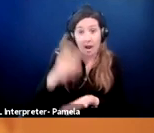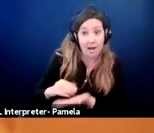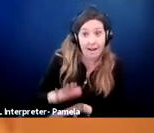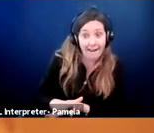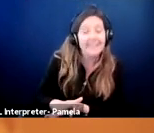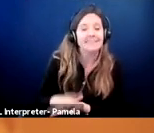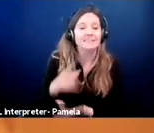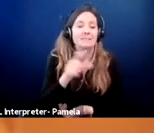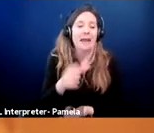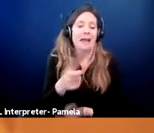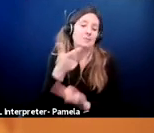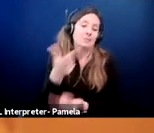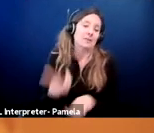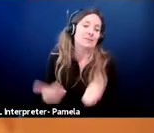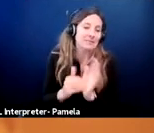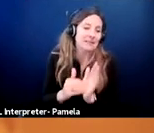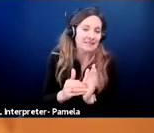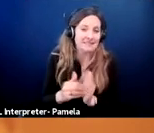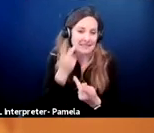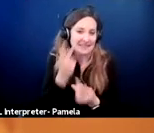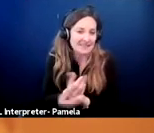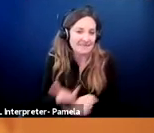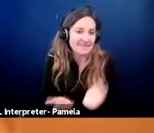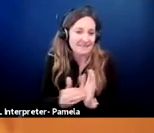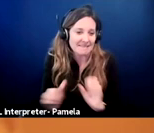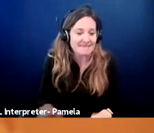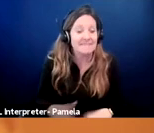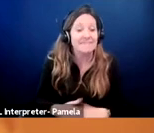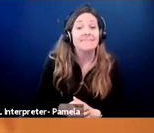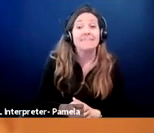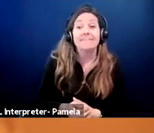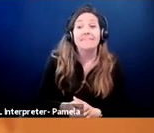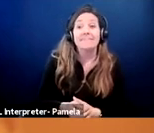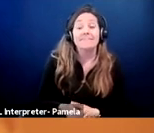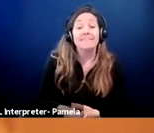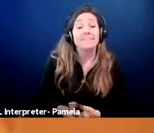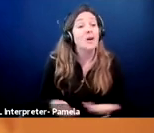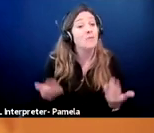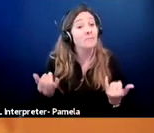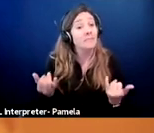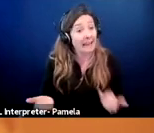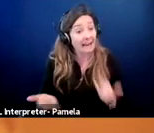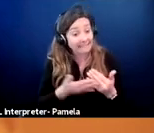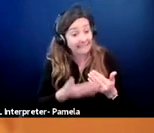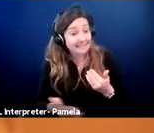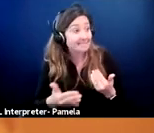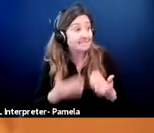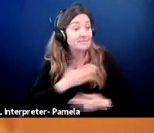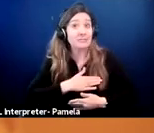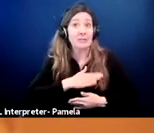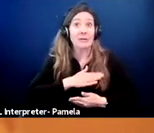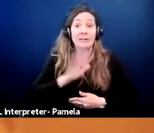fast enough, you will be receiving everything. So wonderful. I would like to wish you all a very happy, sunny, beautiful